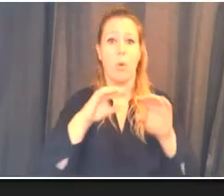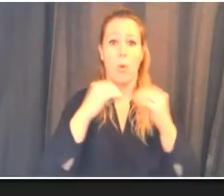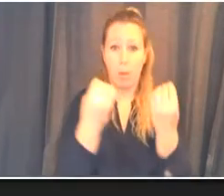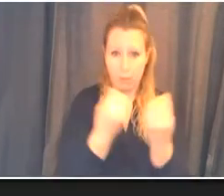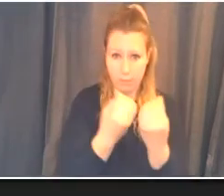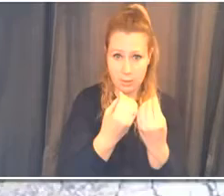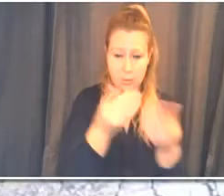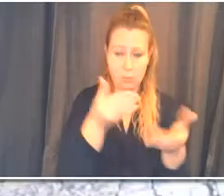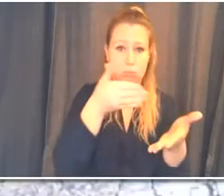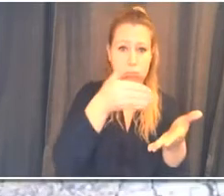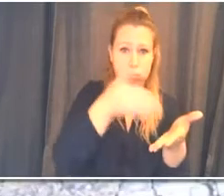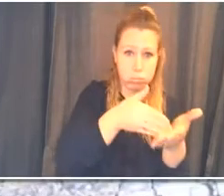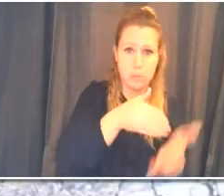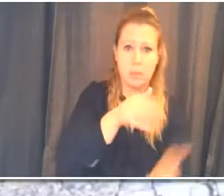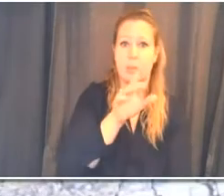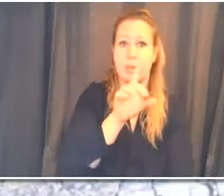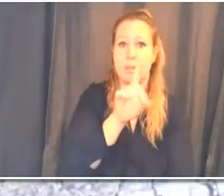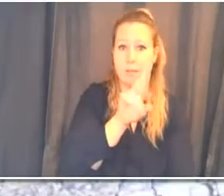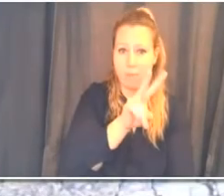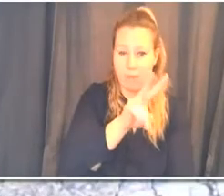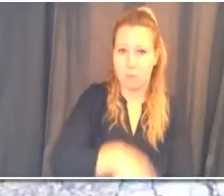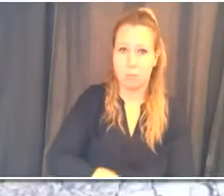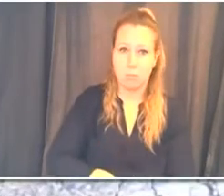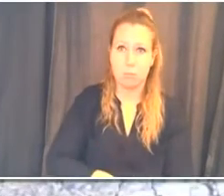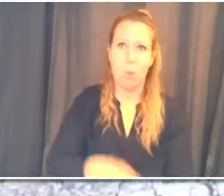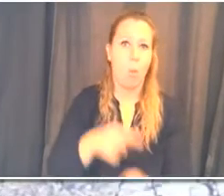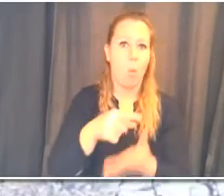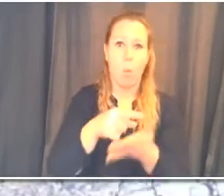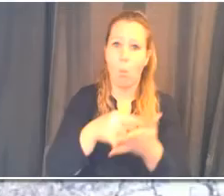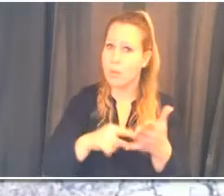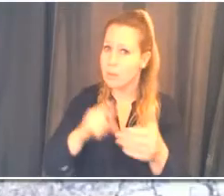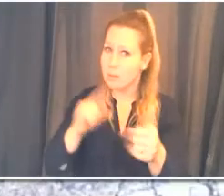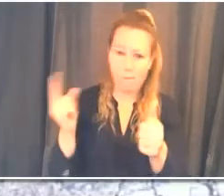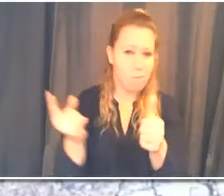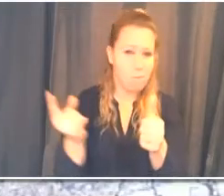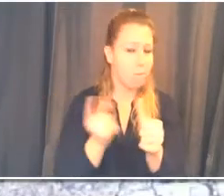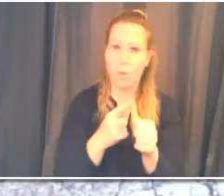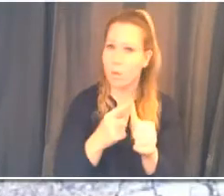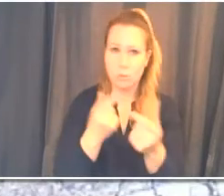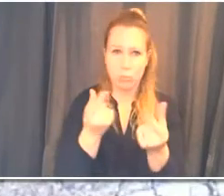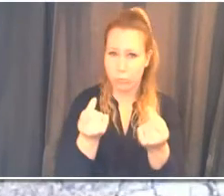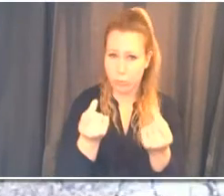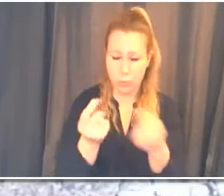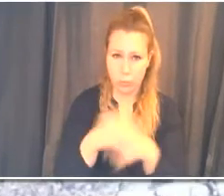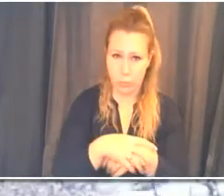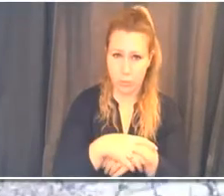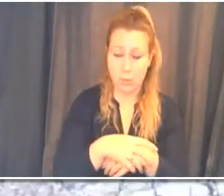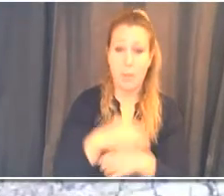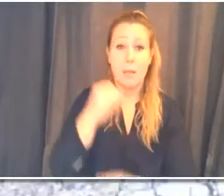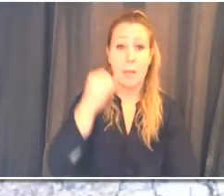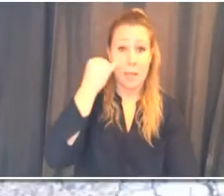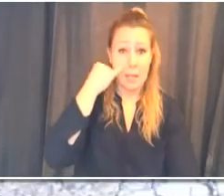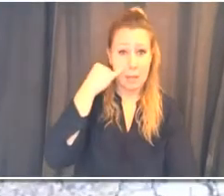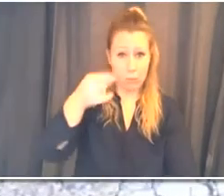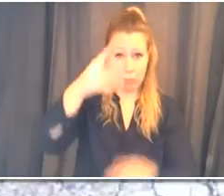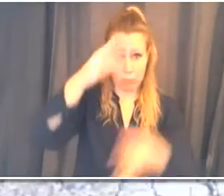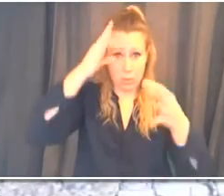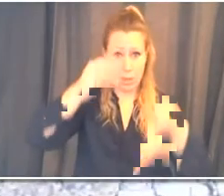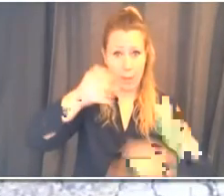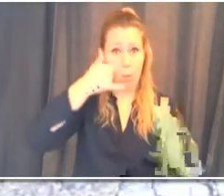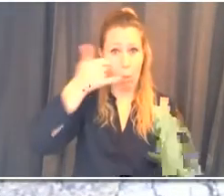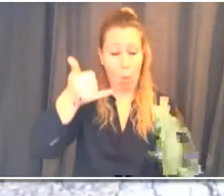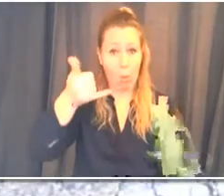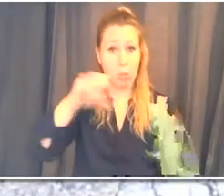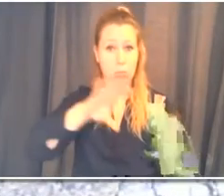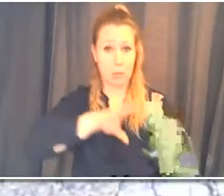housing okay first and foremost if you are in danger if if your life if you are at risk at serious risk you should call